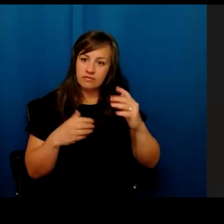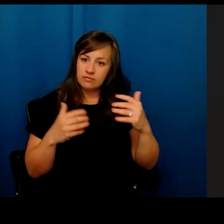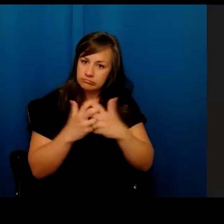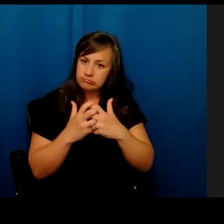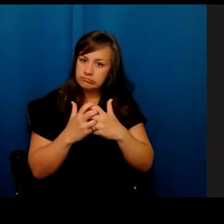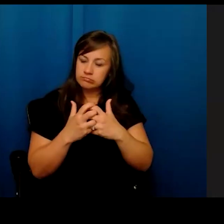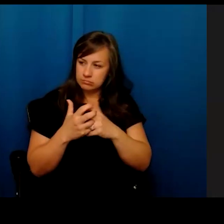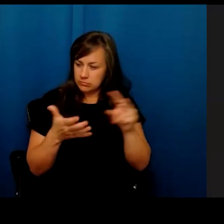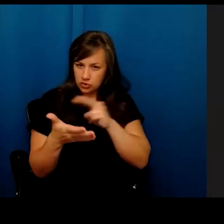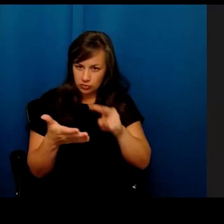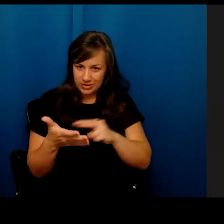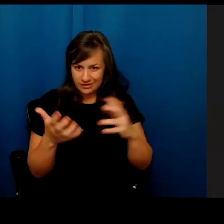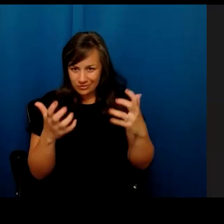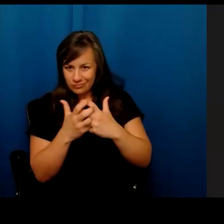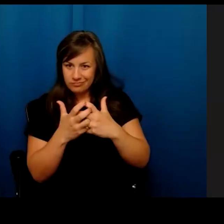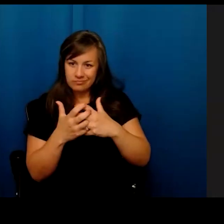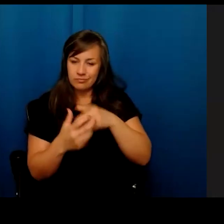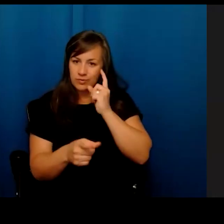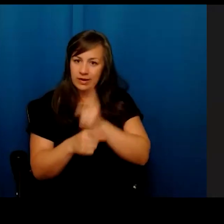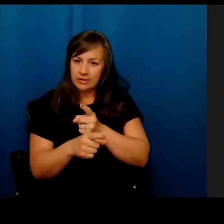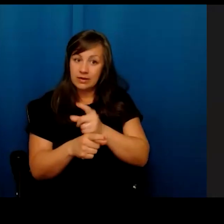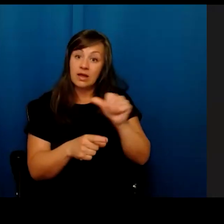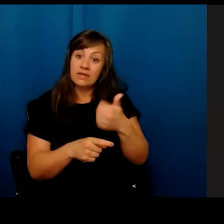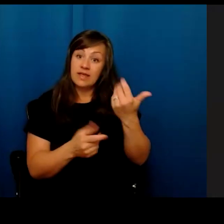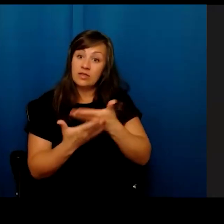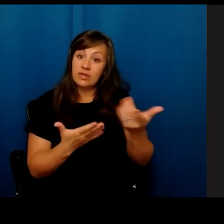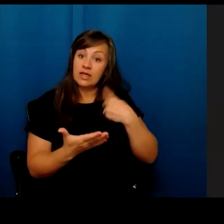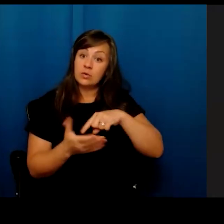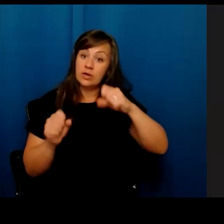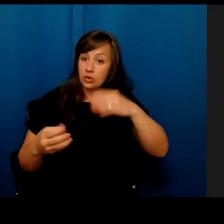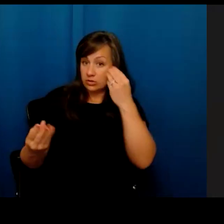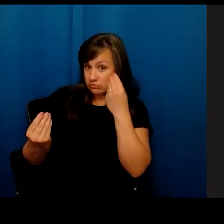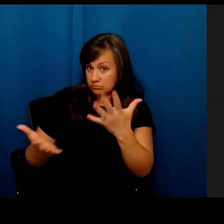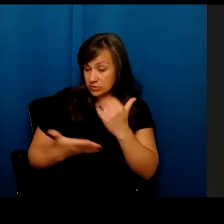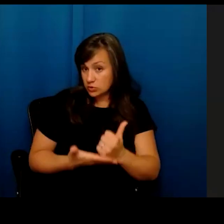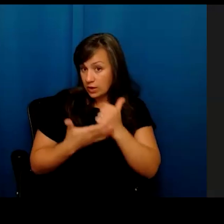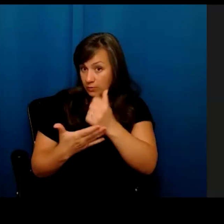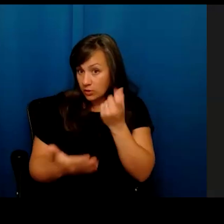the grid right, basically. The other thing we can do is sometimes give you a heads up.